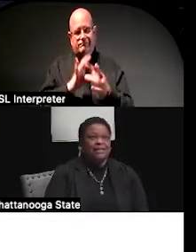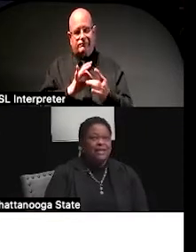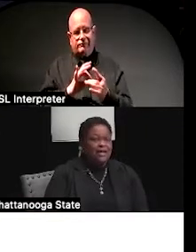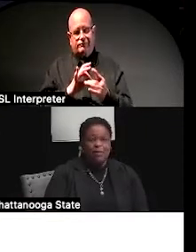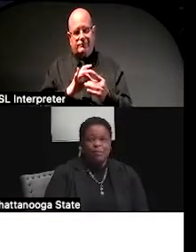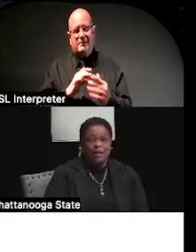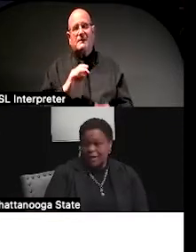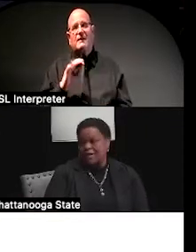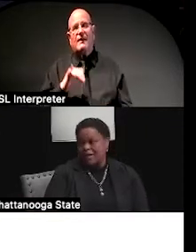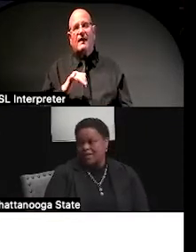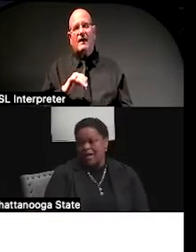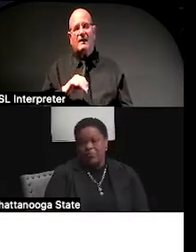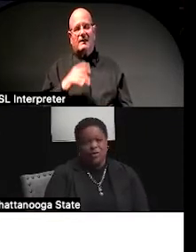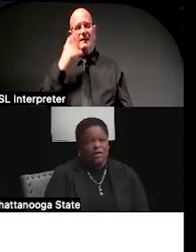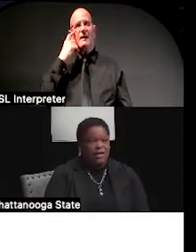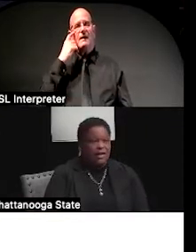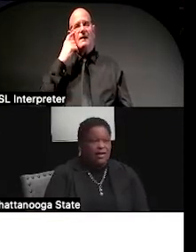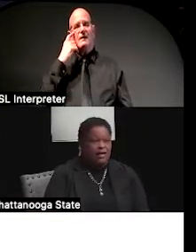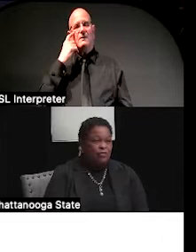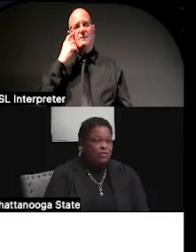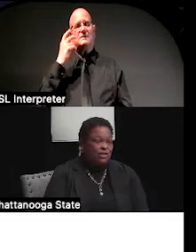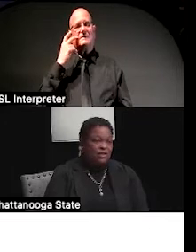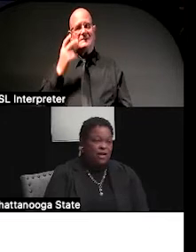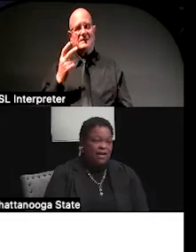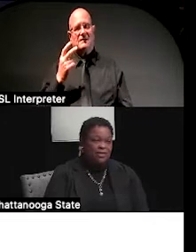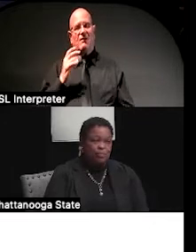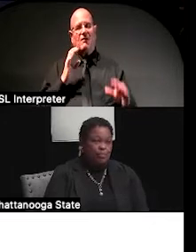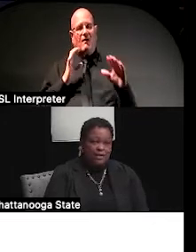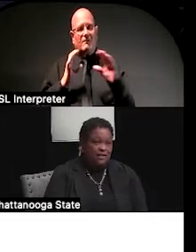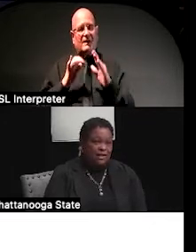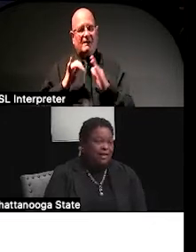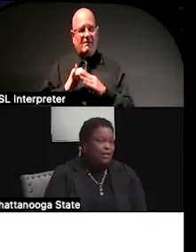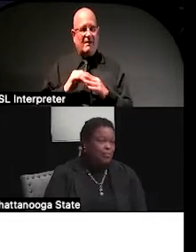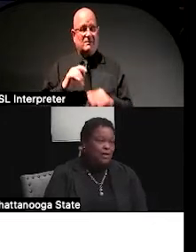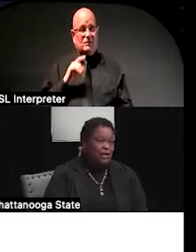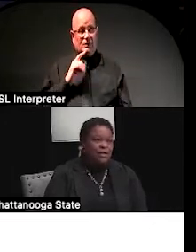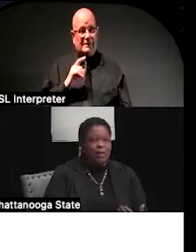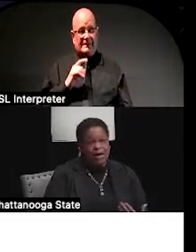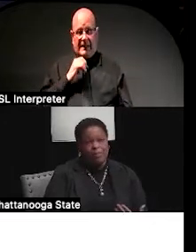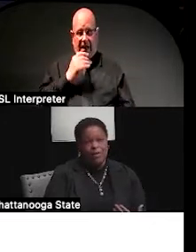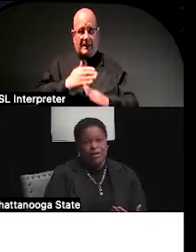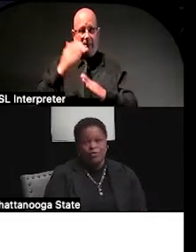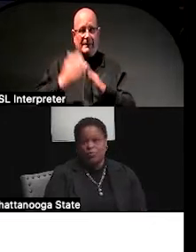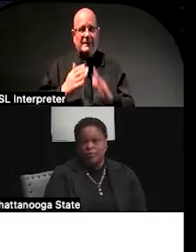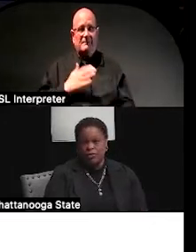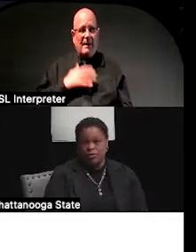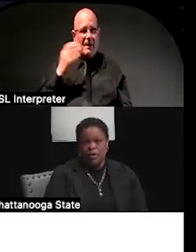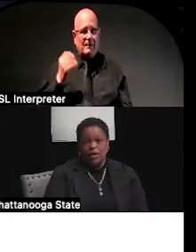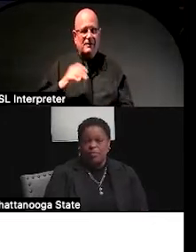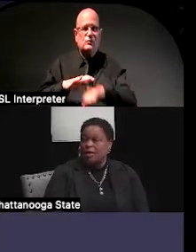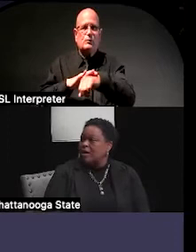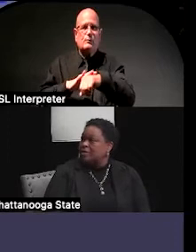I think immediately that we're looking at a conversation that is basically incomplete and, in my opinion,